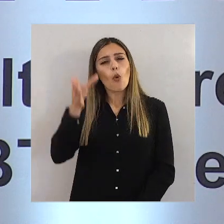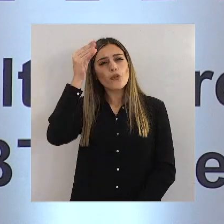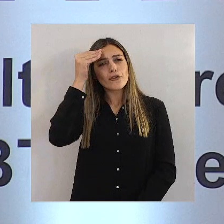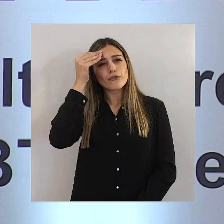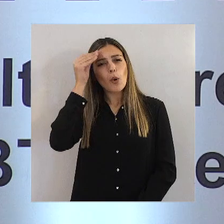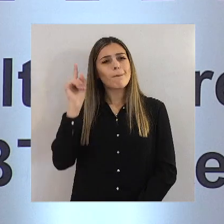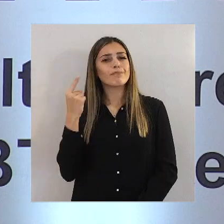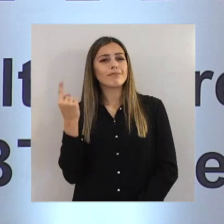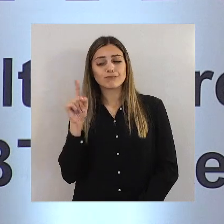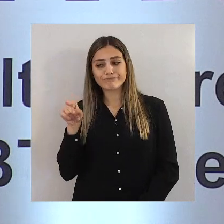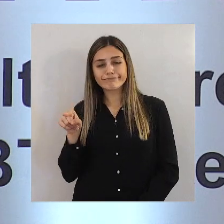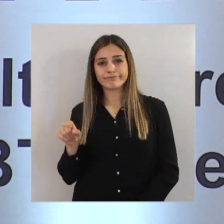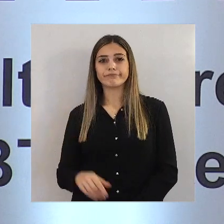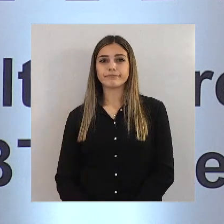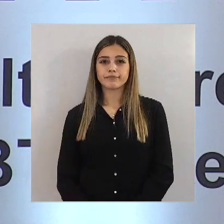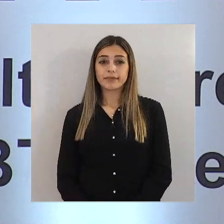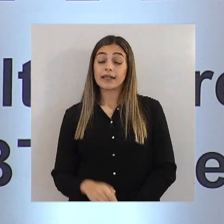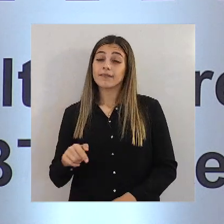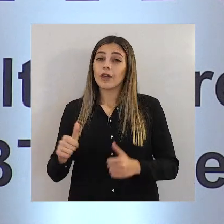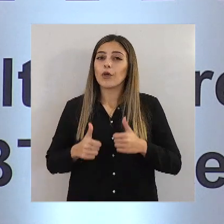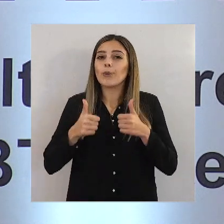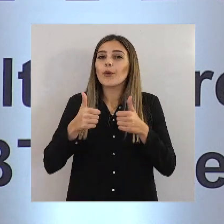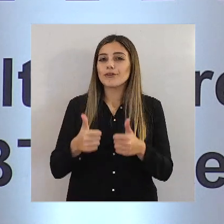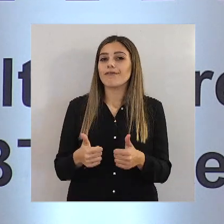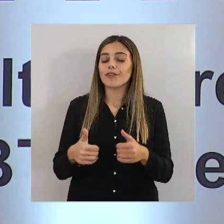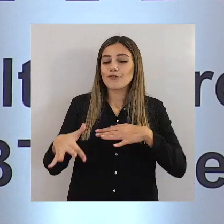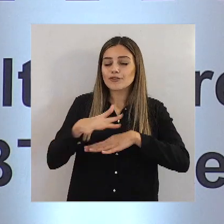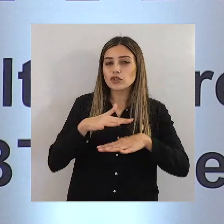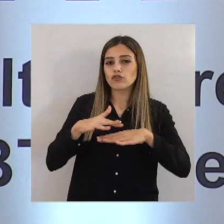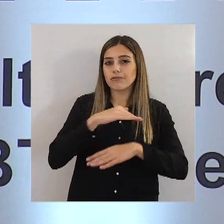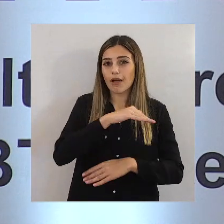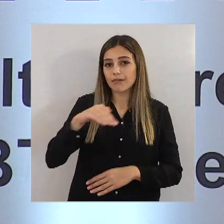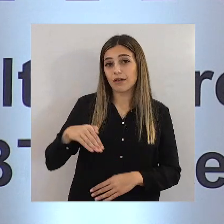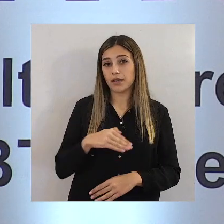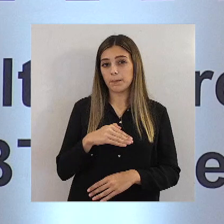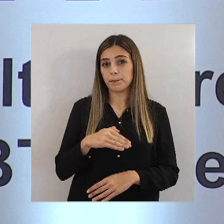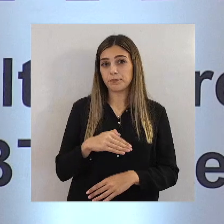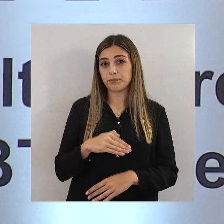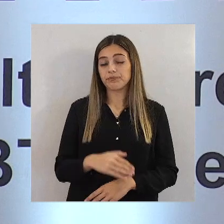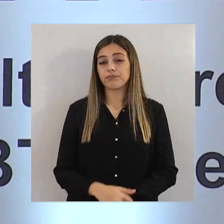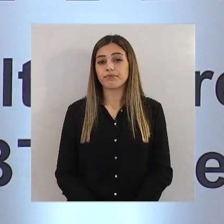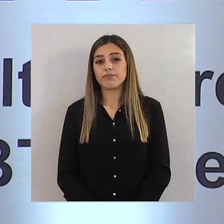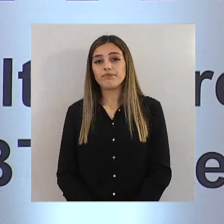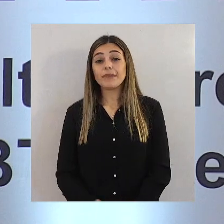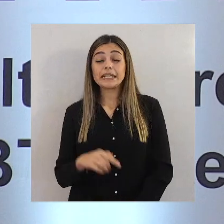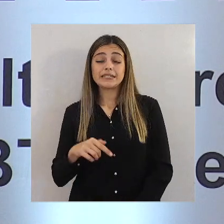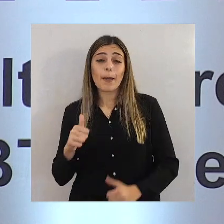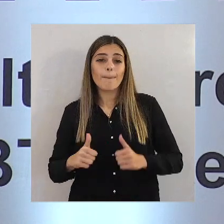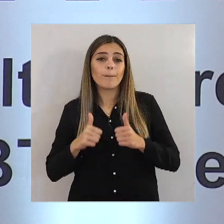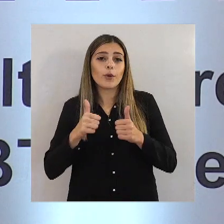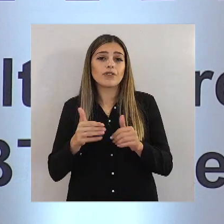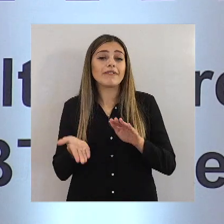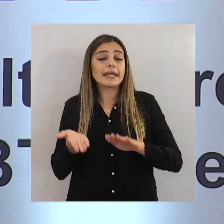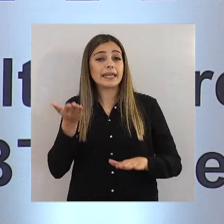this is important at all levels of our society, but perhaps even more crucial when